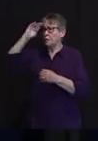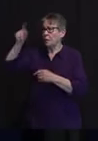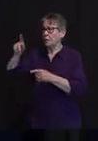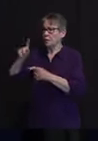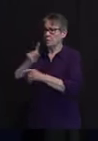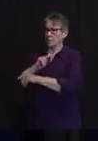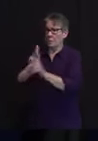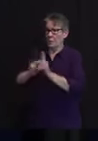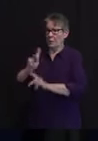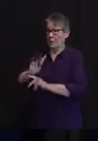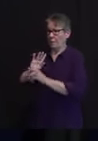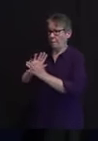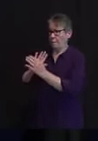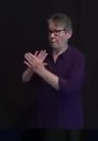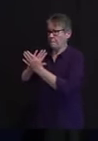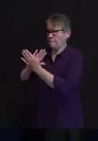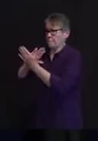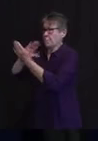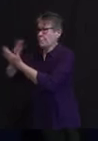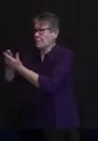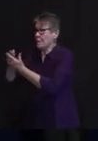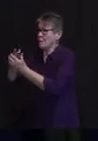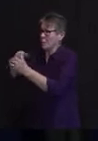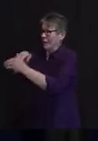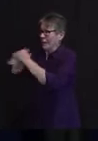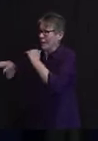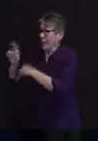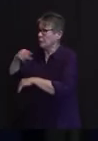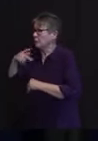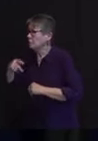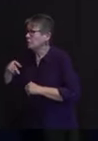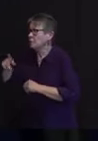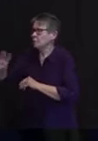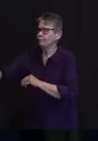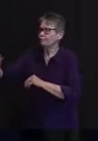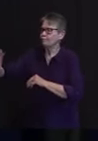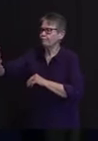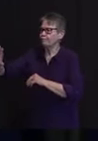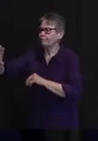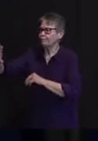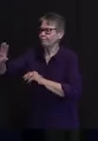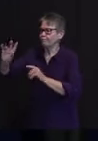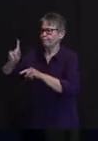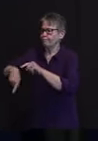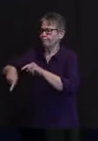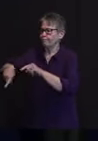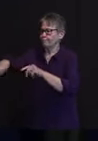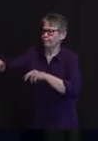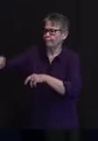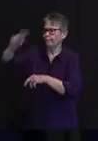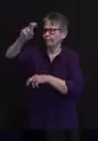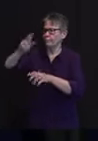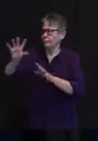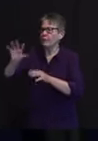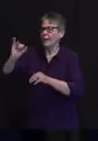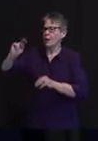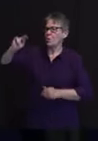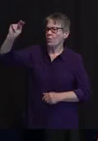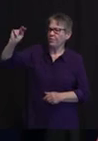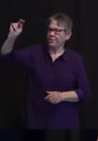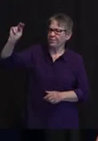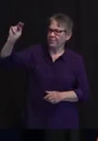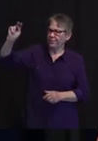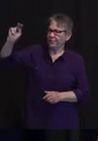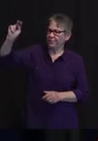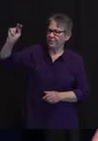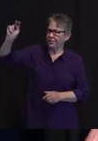Medical Station, we've diverted, well, I'll use the word divert, we've sent a lot of them into the hospitals up in northern Jersey until the census